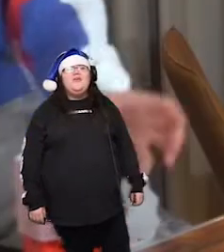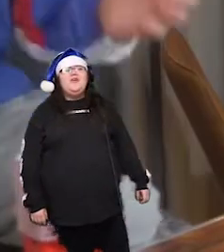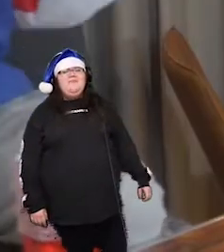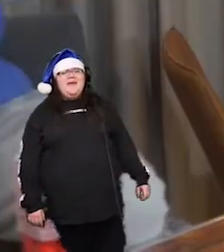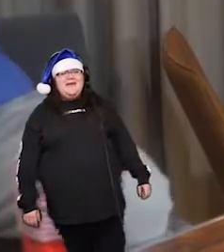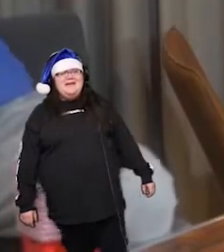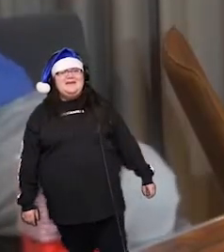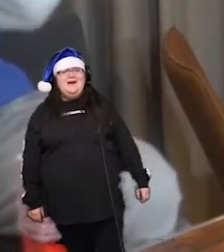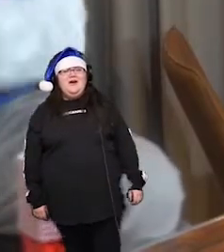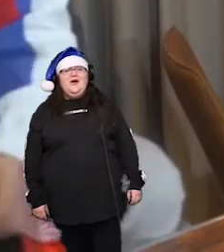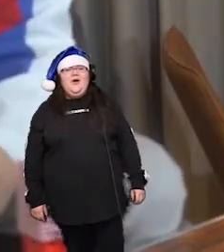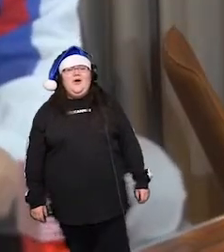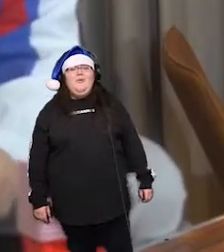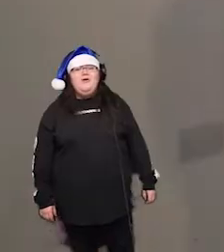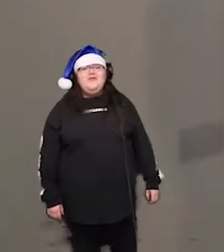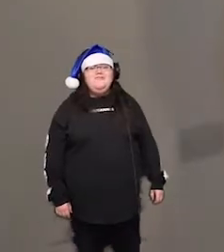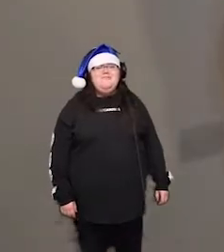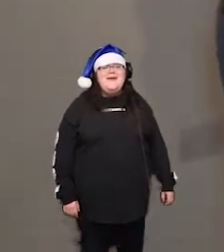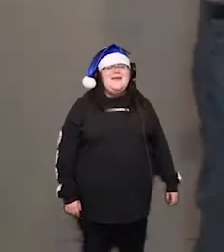No. What do you mean?